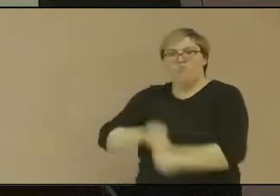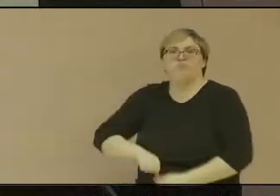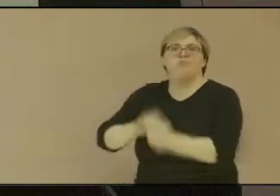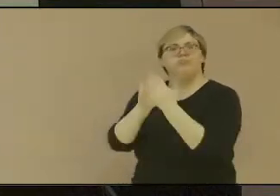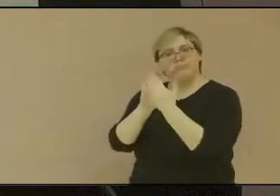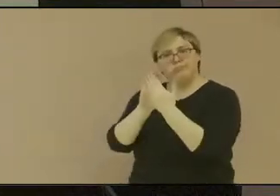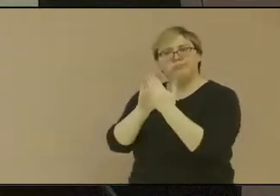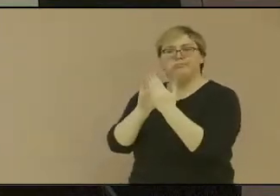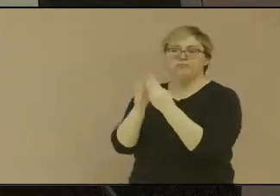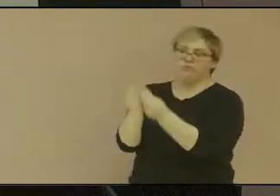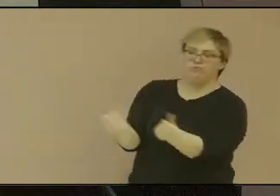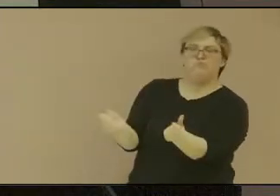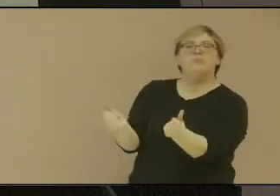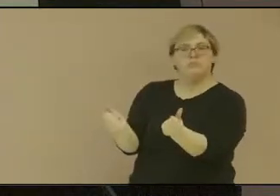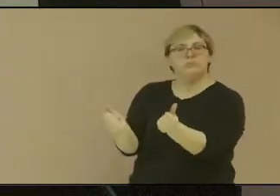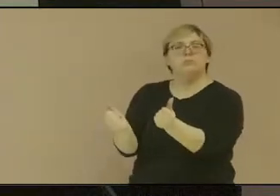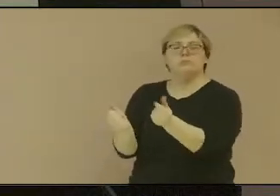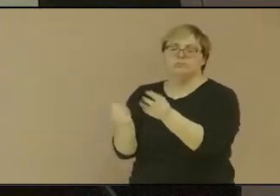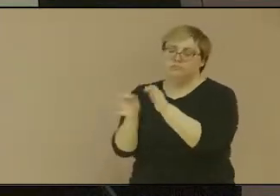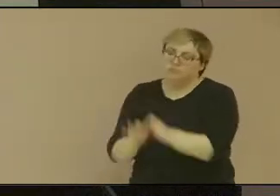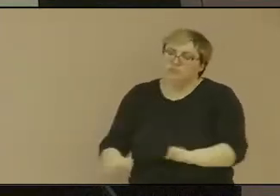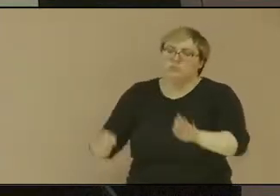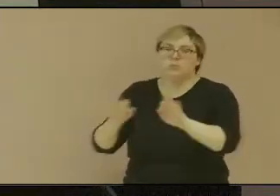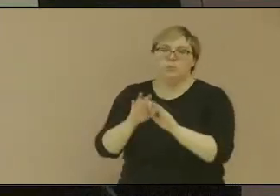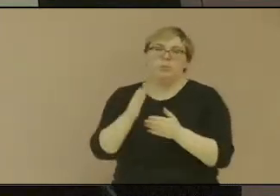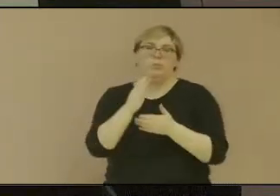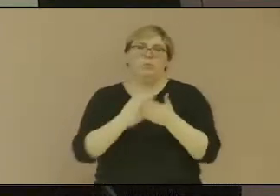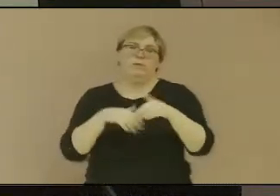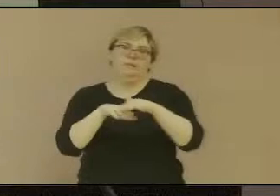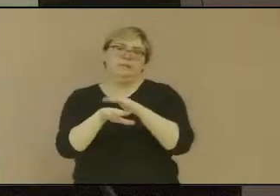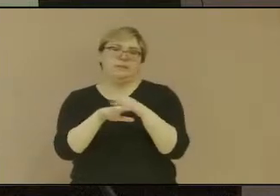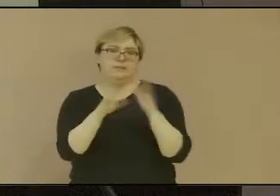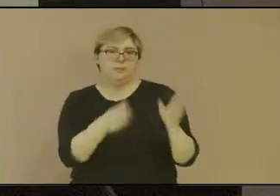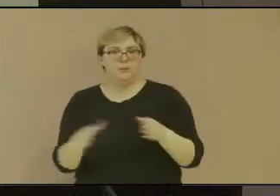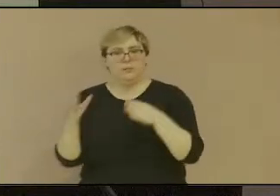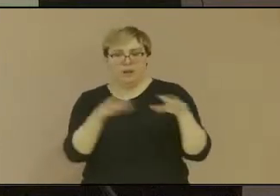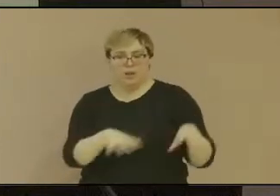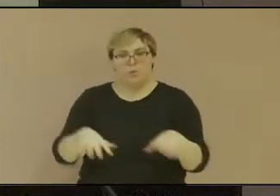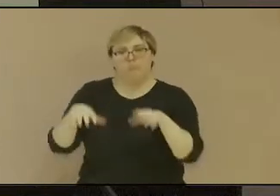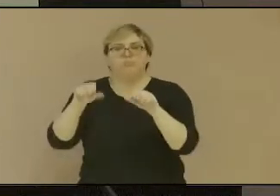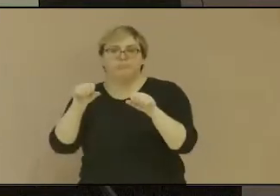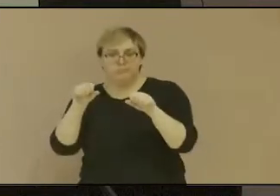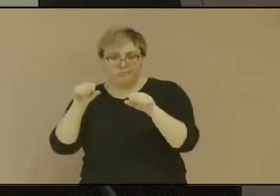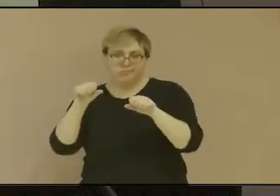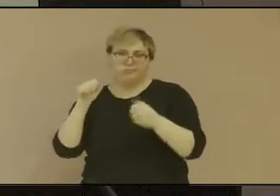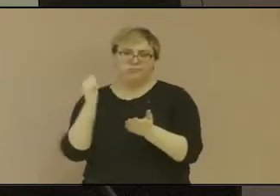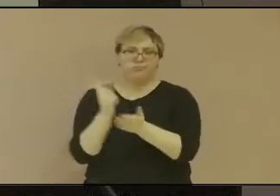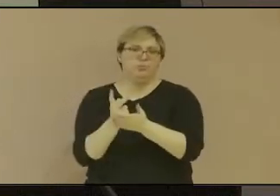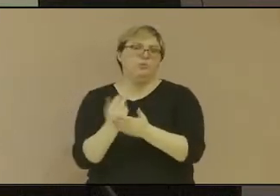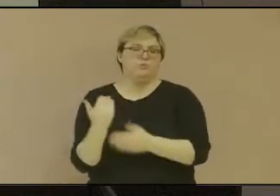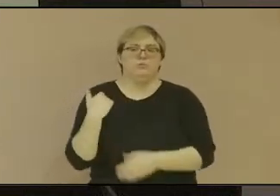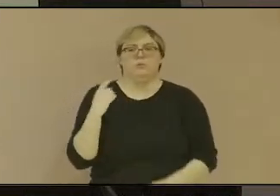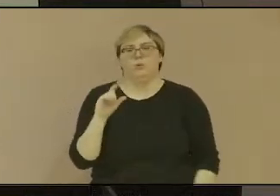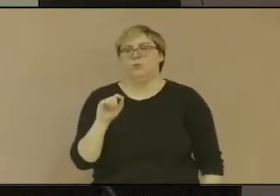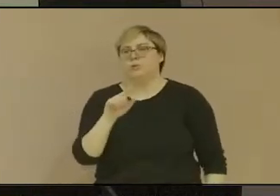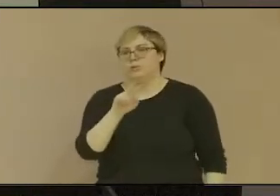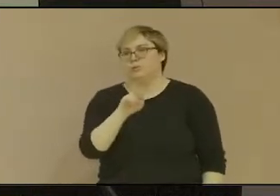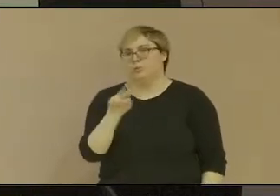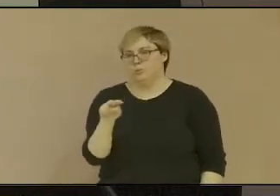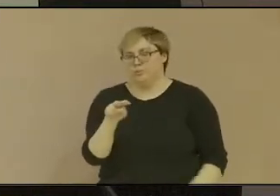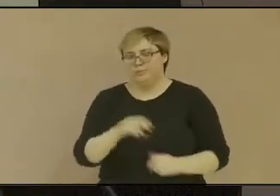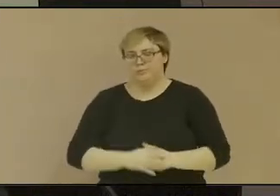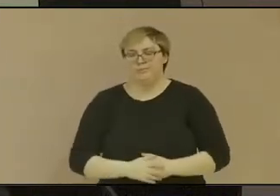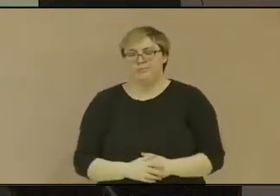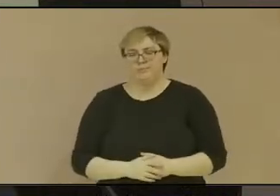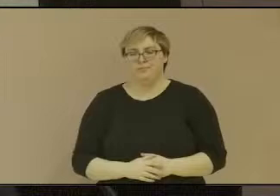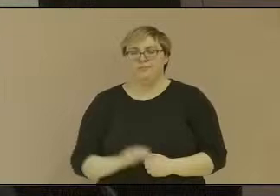commitment in the accessibility plan that King's adopted in 2022. This plan not only outlines